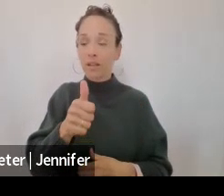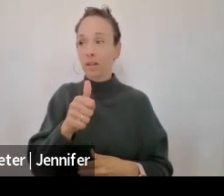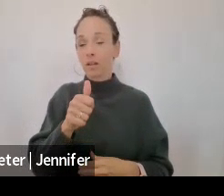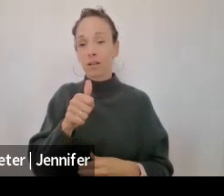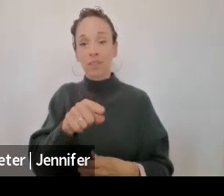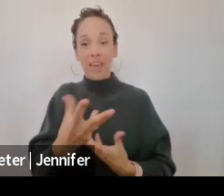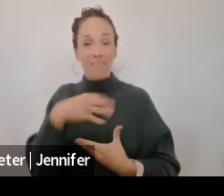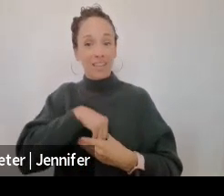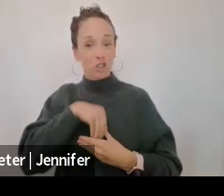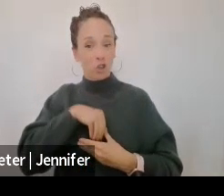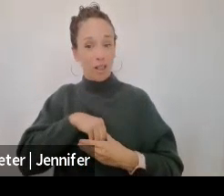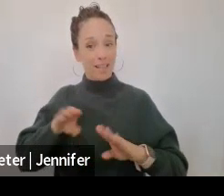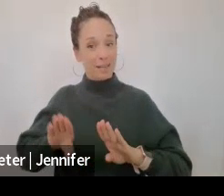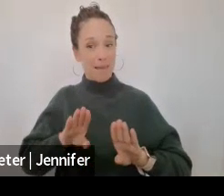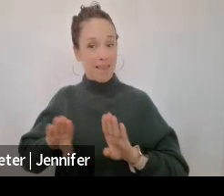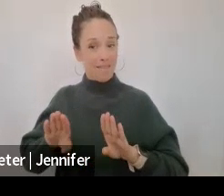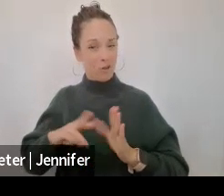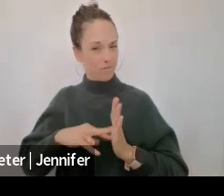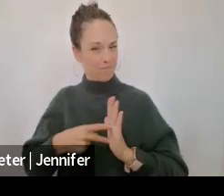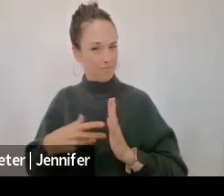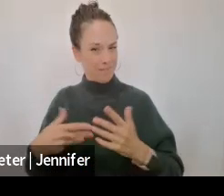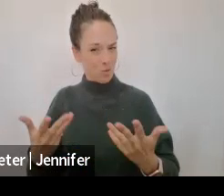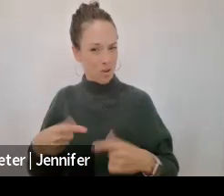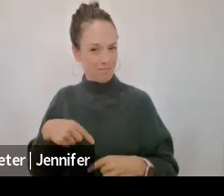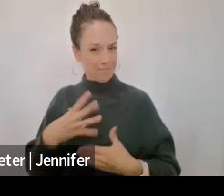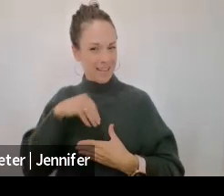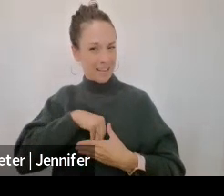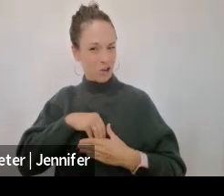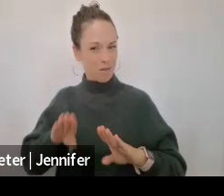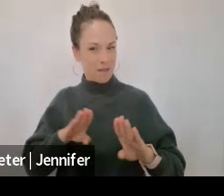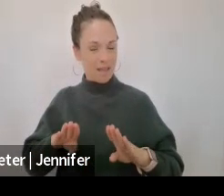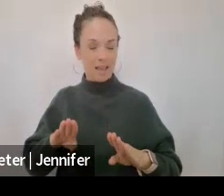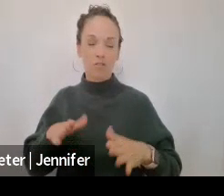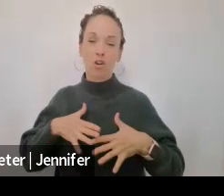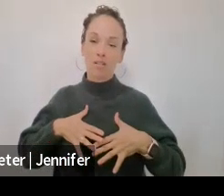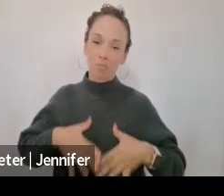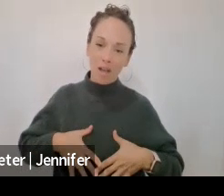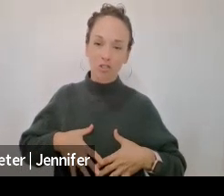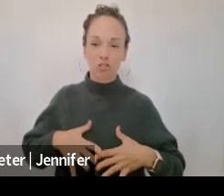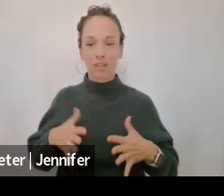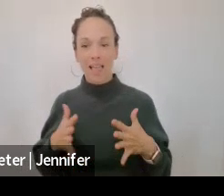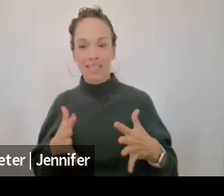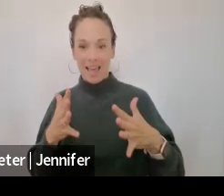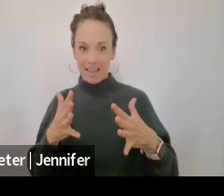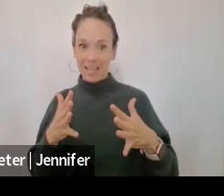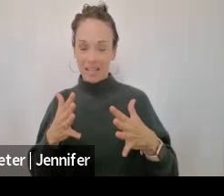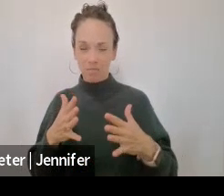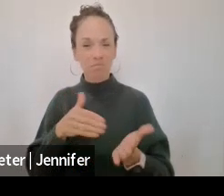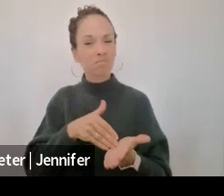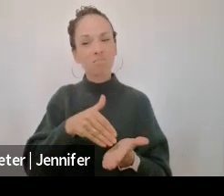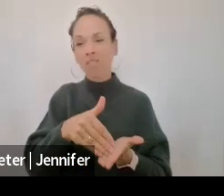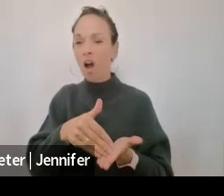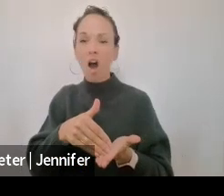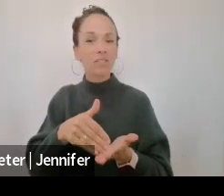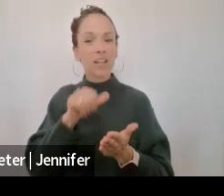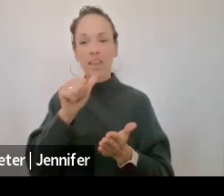internalizing behaviors. Internalizing behaviors are things like anxiety and depression. Oftentimes, there's not an